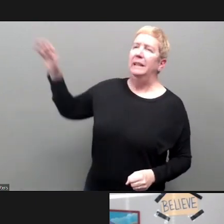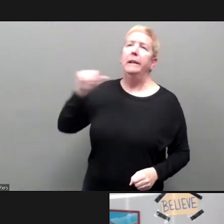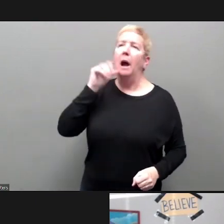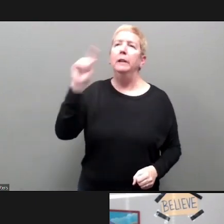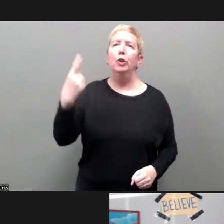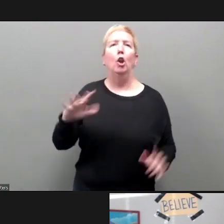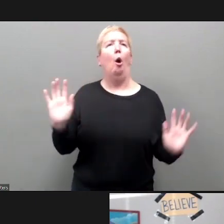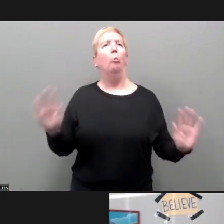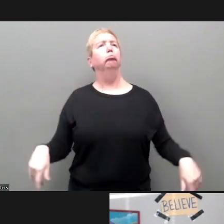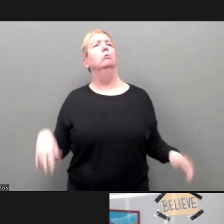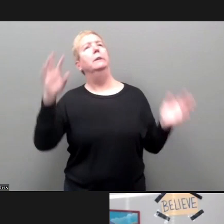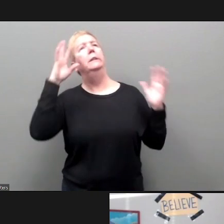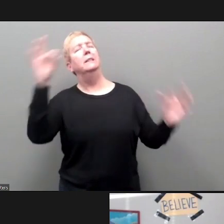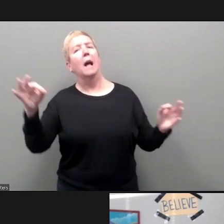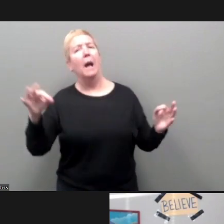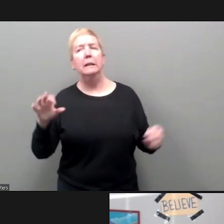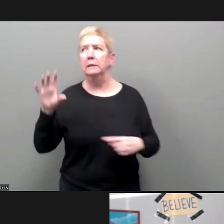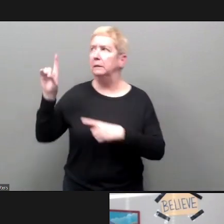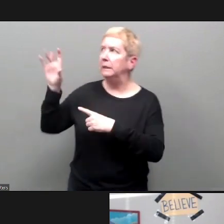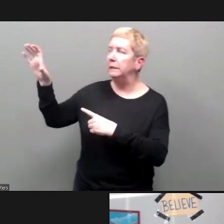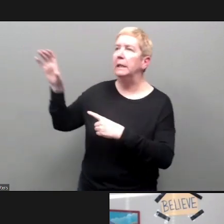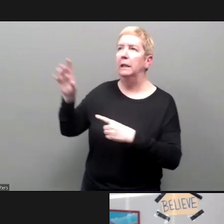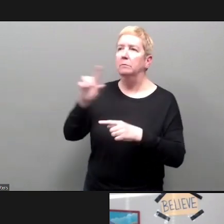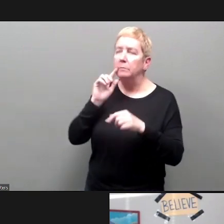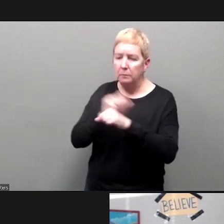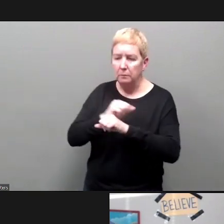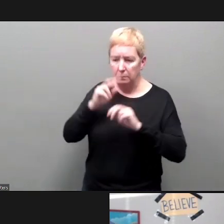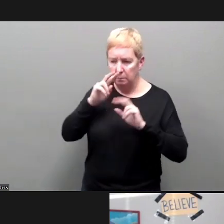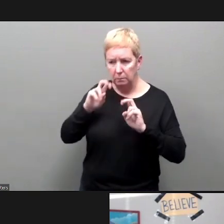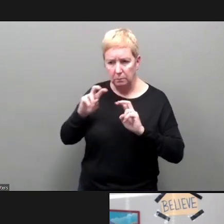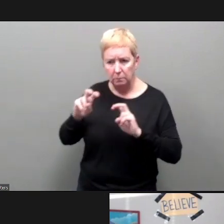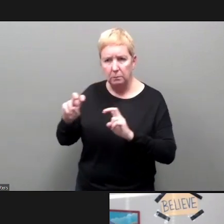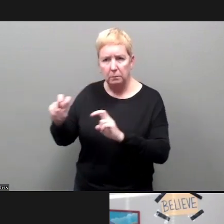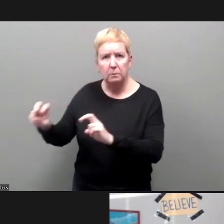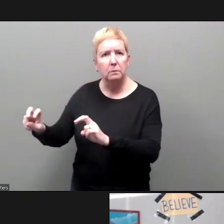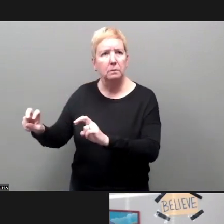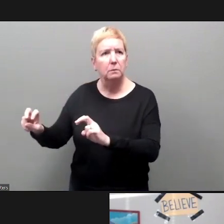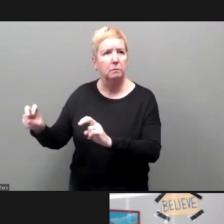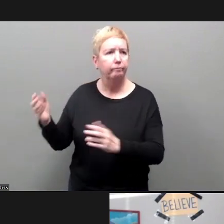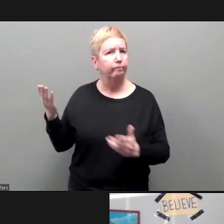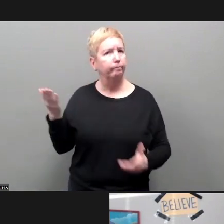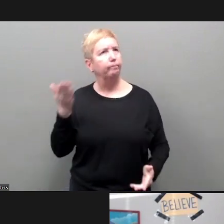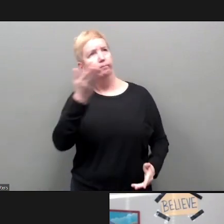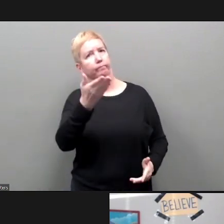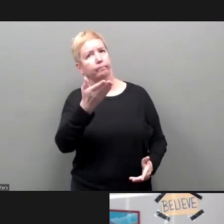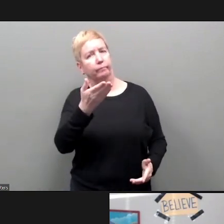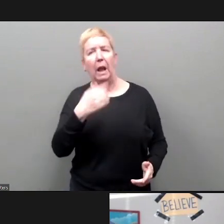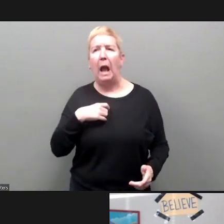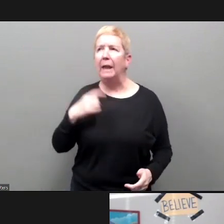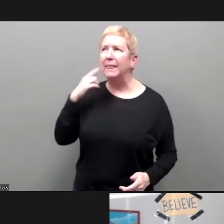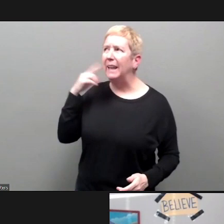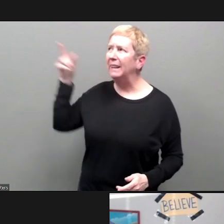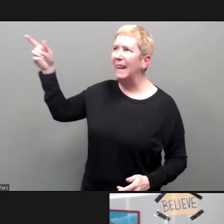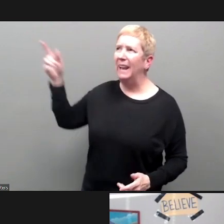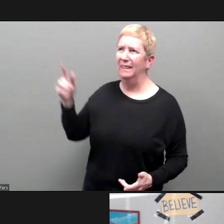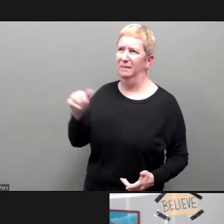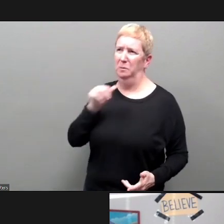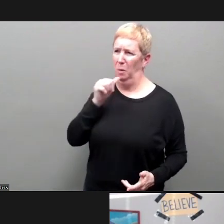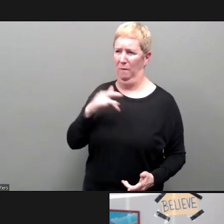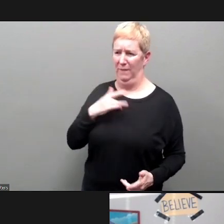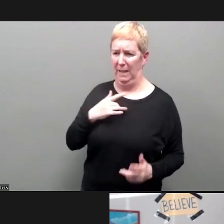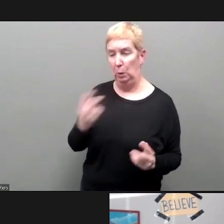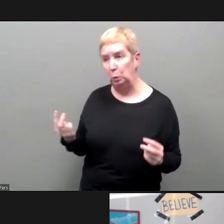recommendation if they felt like there was any possibility of putting the population at greater risk for getting COVID or greater